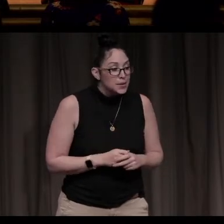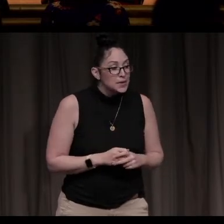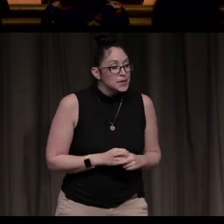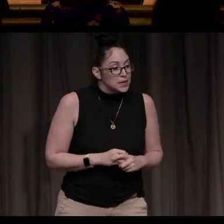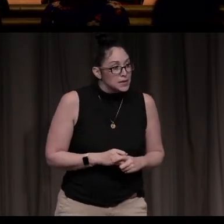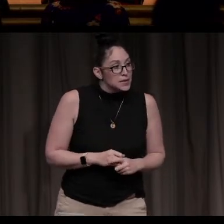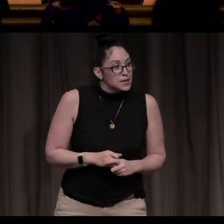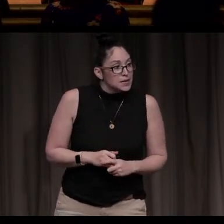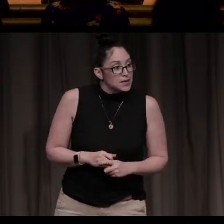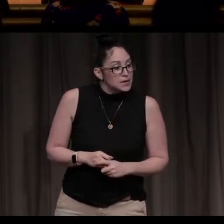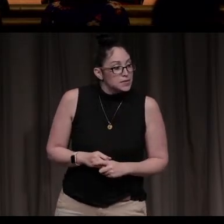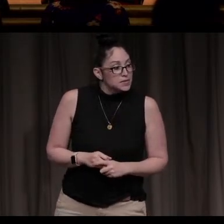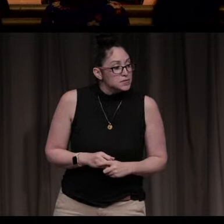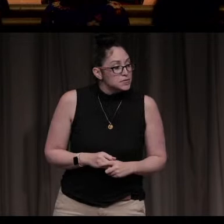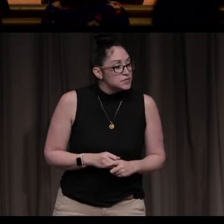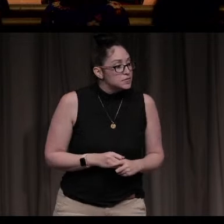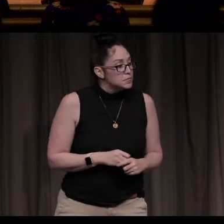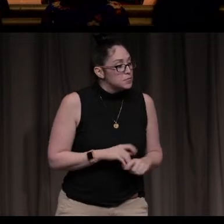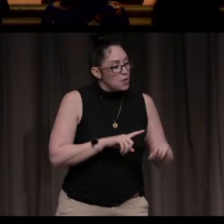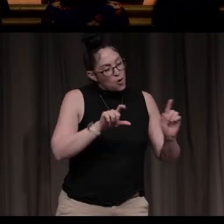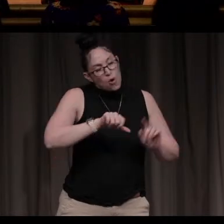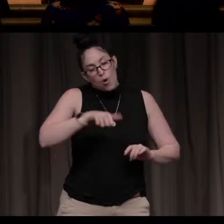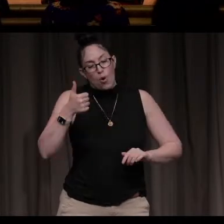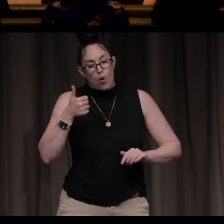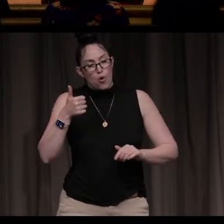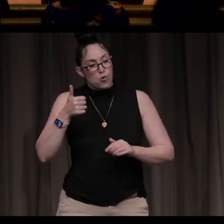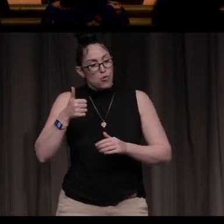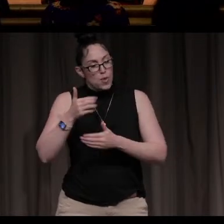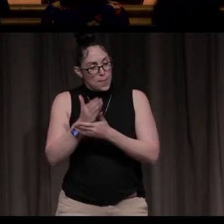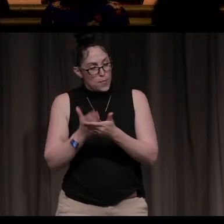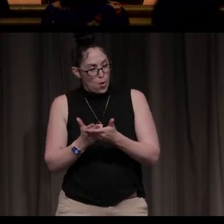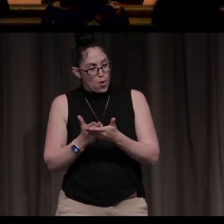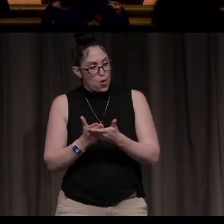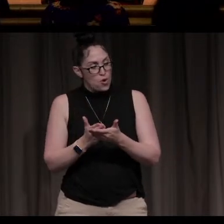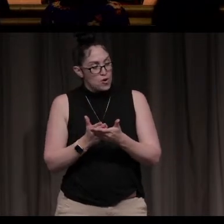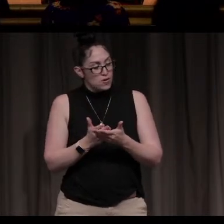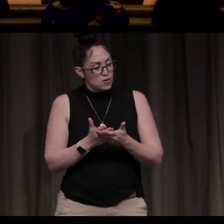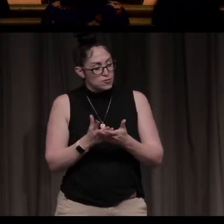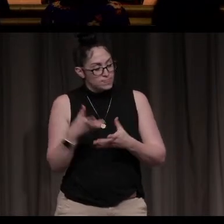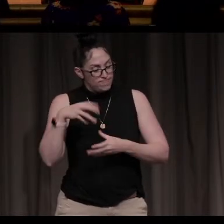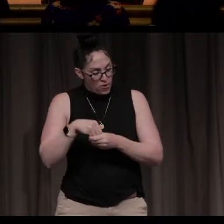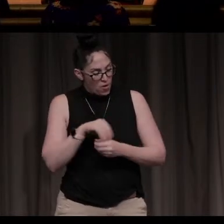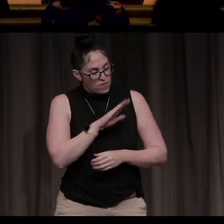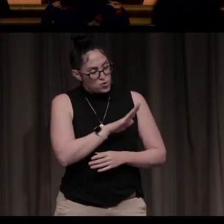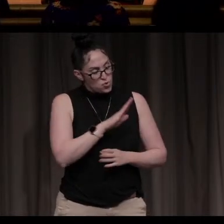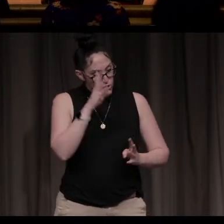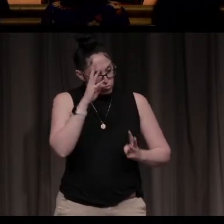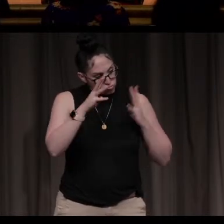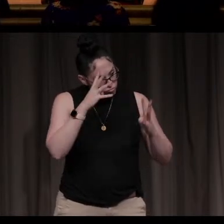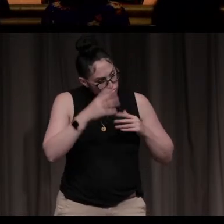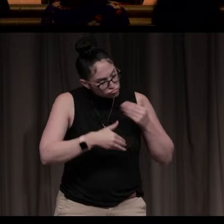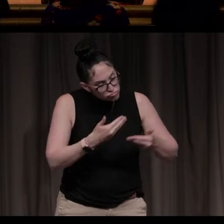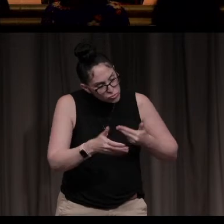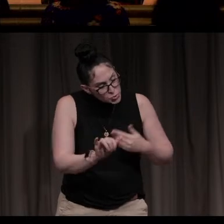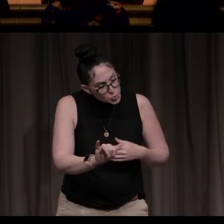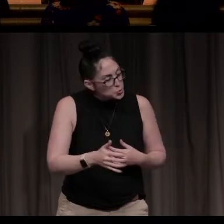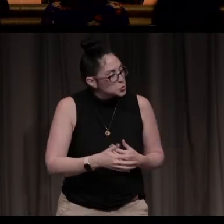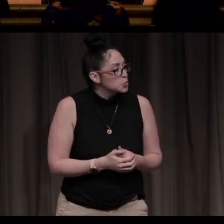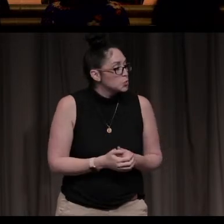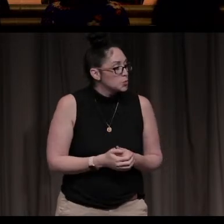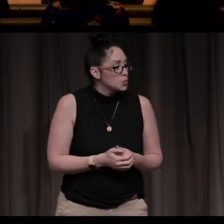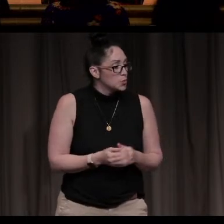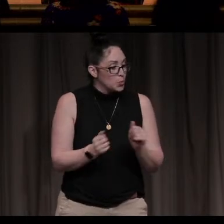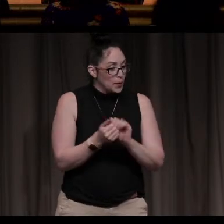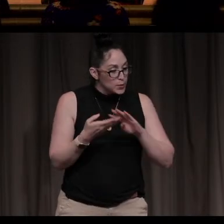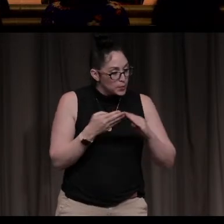also I think other layers to that, to what you're creating, included with the community